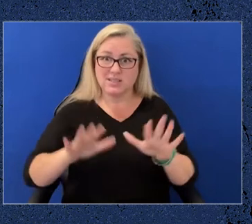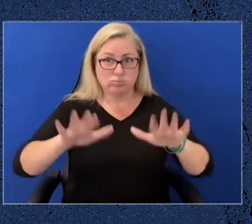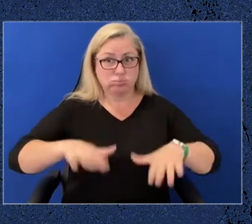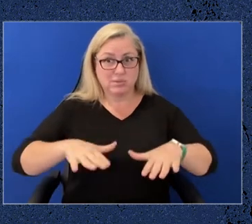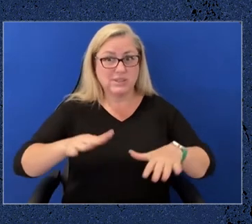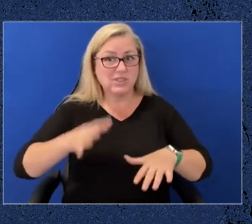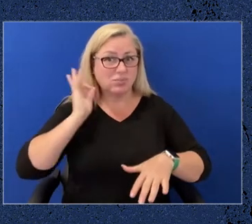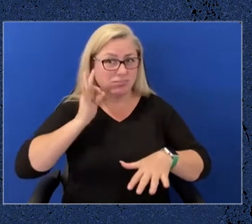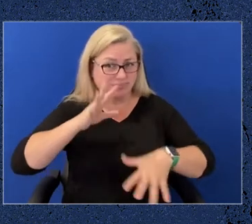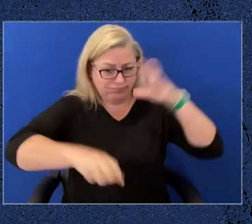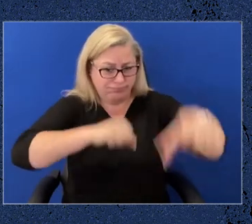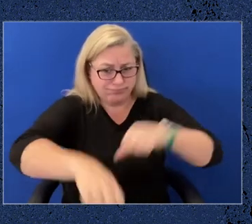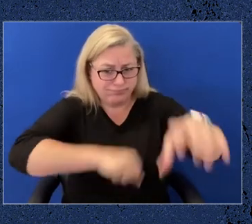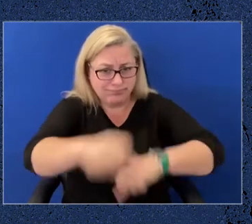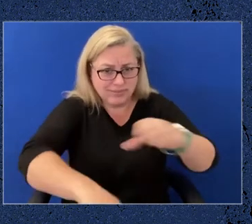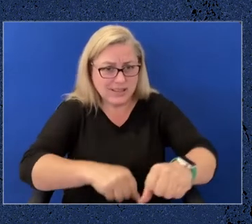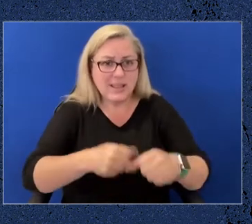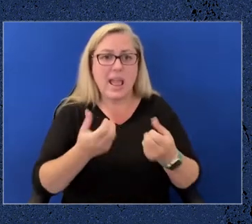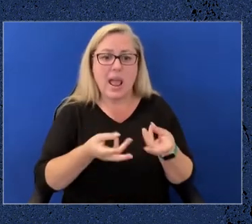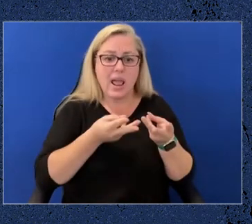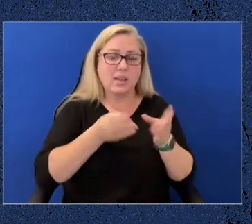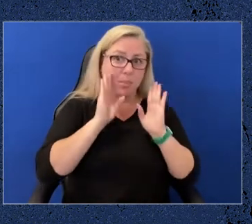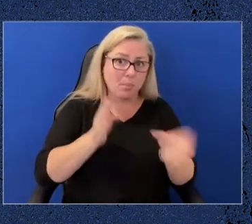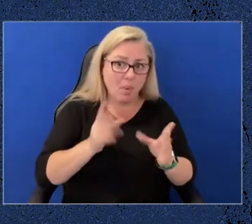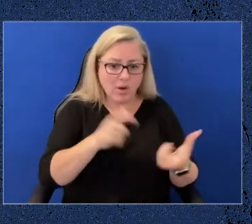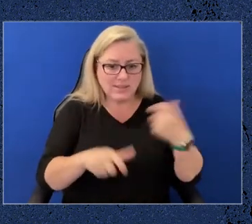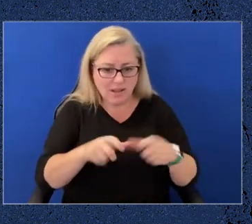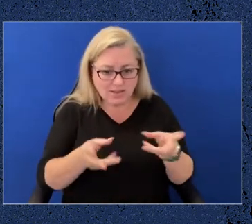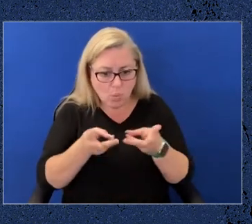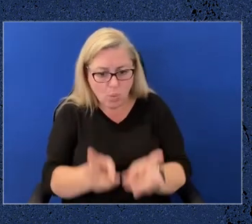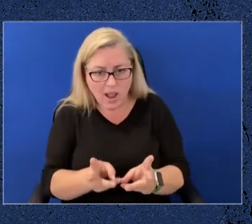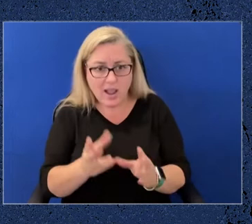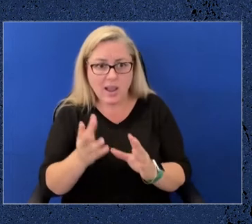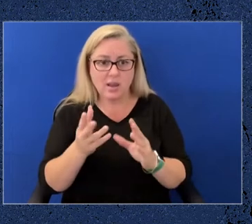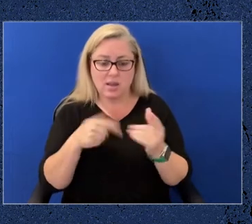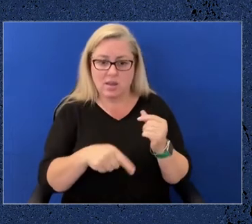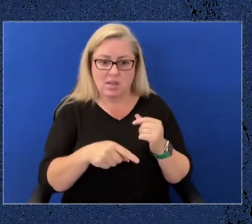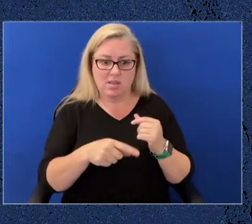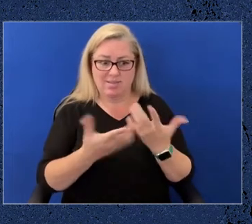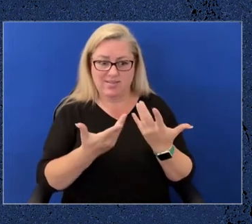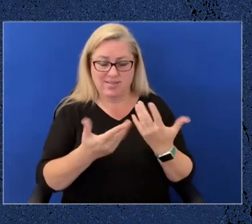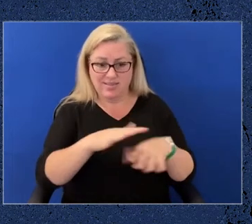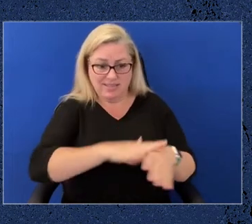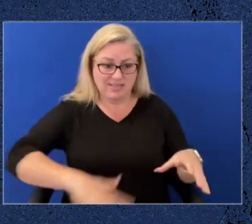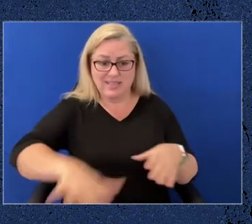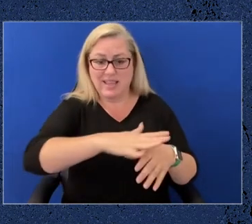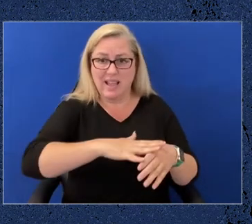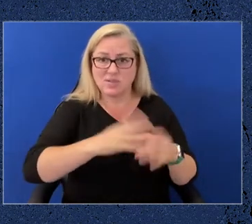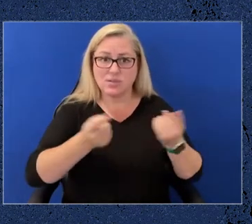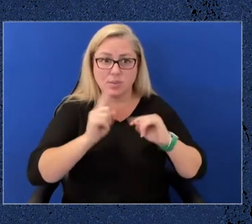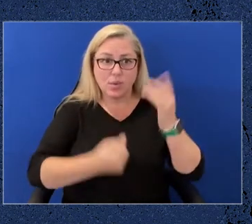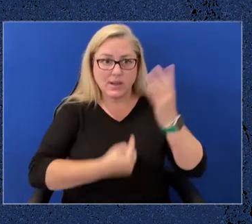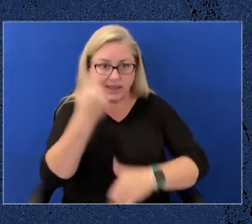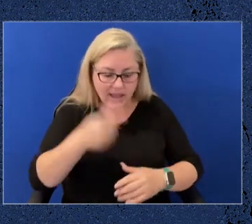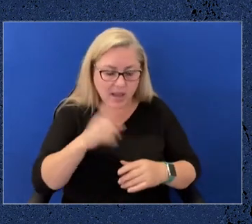Western epistemology and modern science techniques, the country's presided over the rapid rates of species loss,